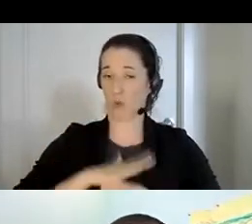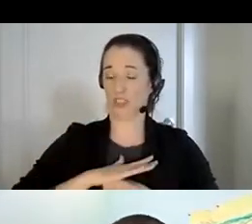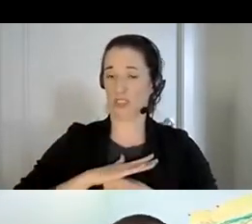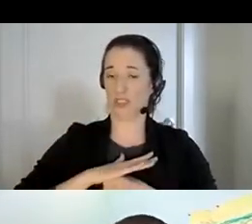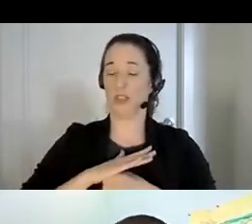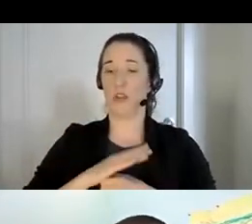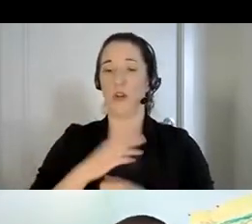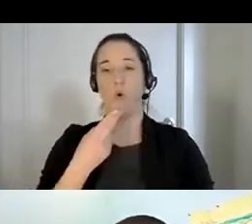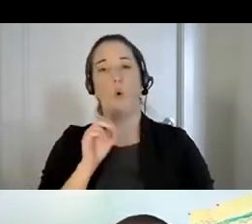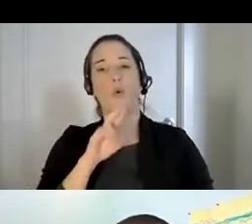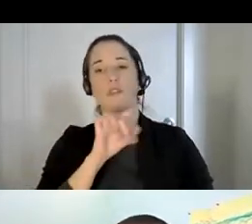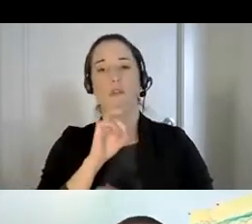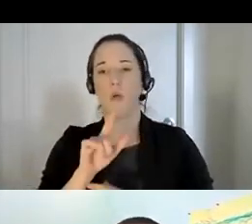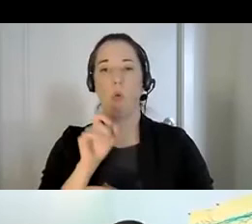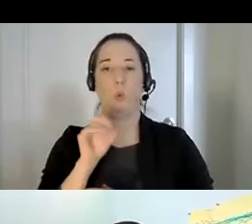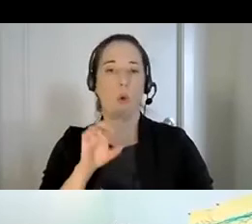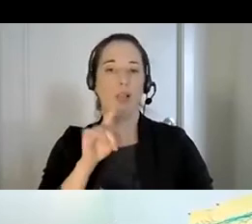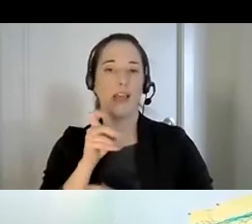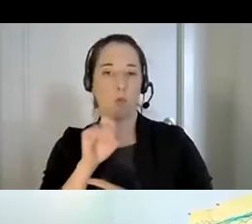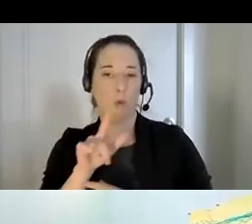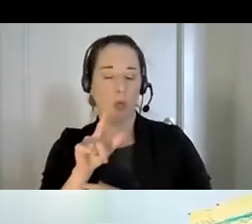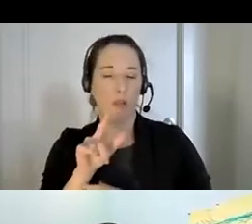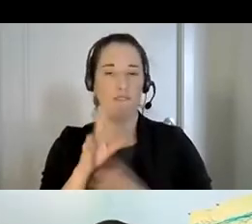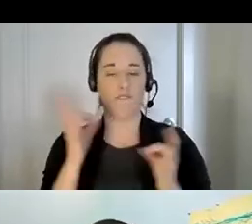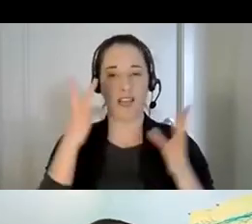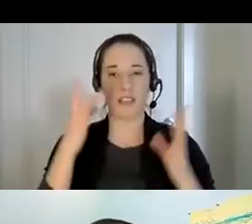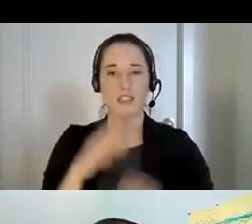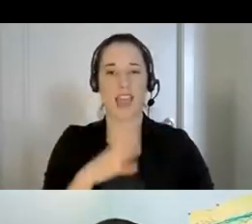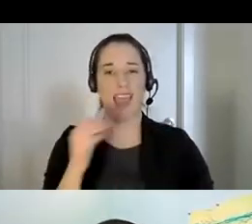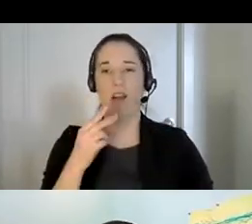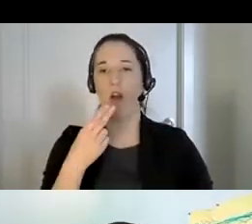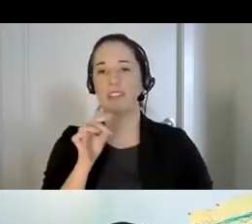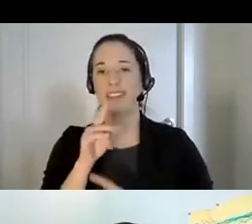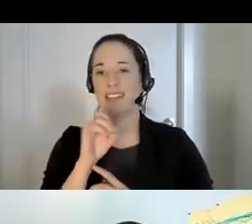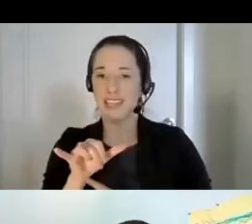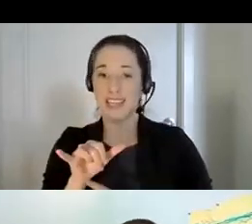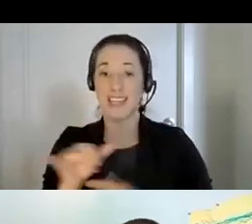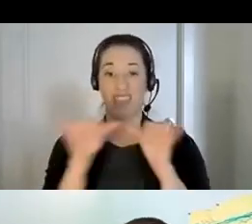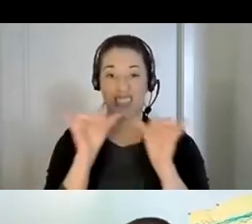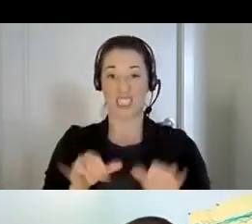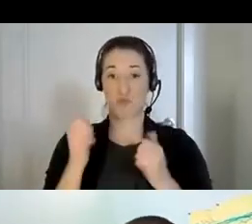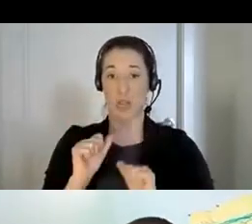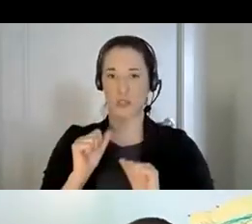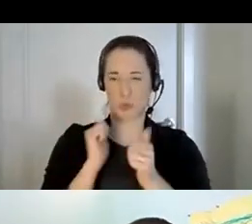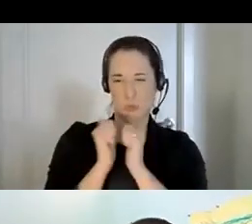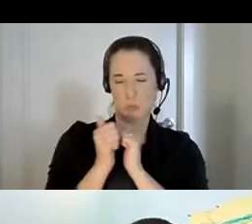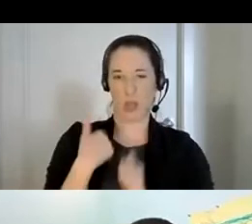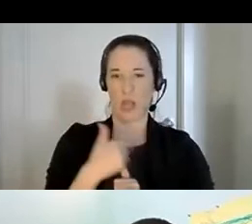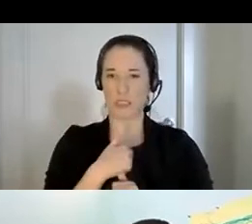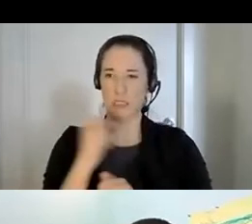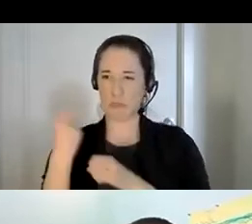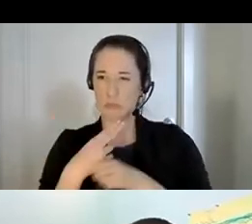and hostility. We defeat oppression's attempts to pit us against each other and divide us and conquer us.